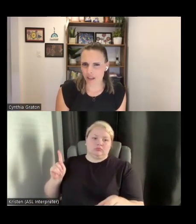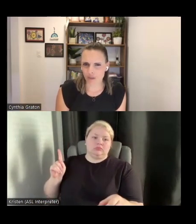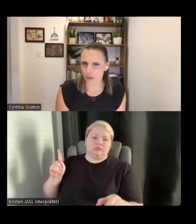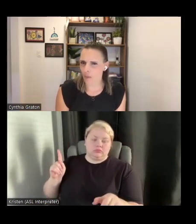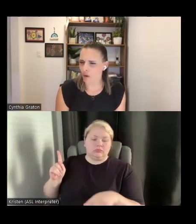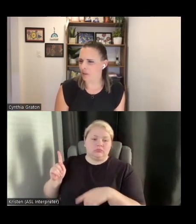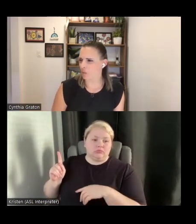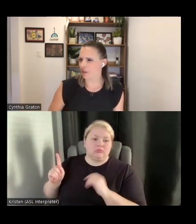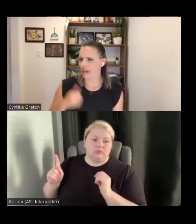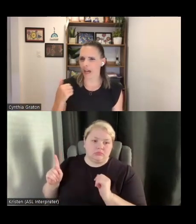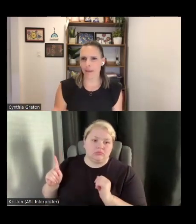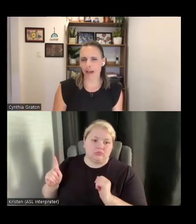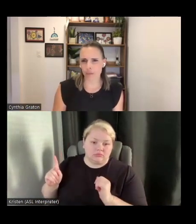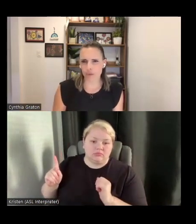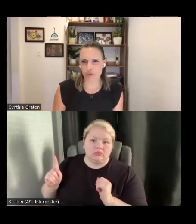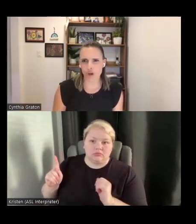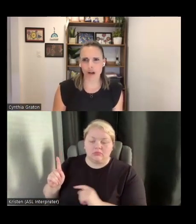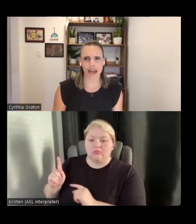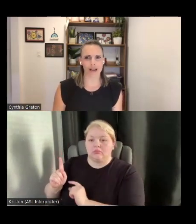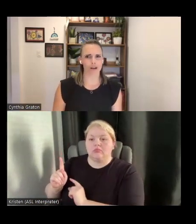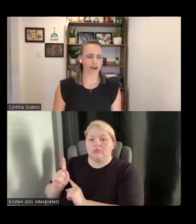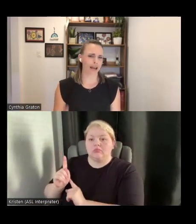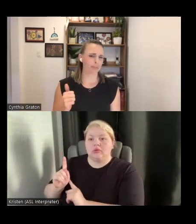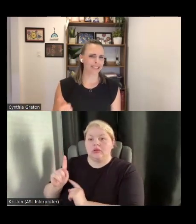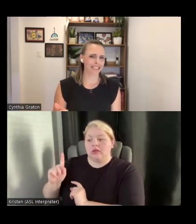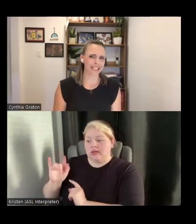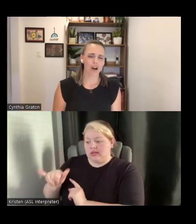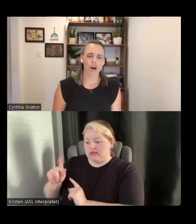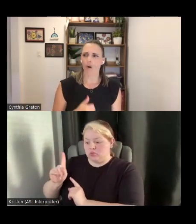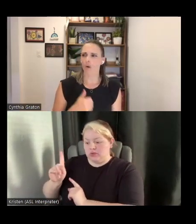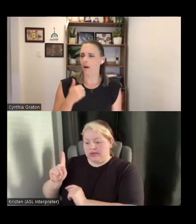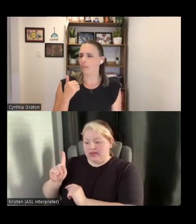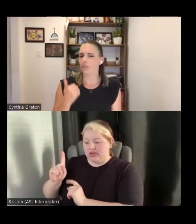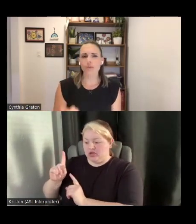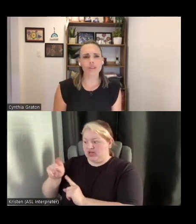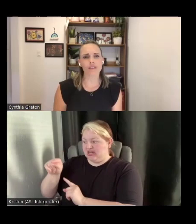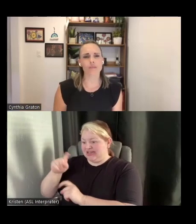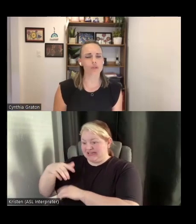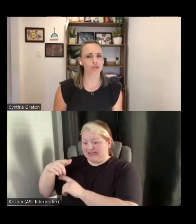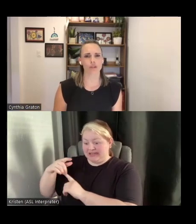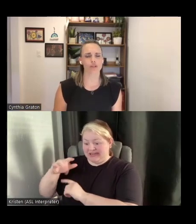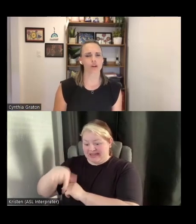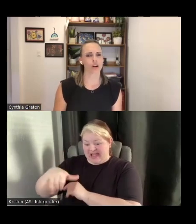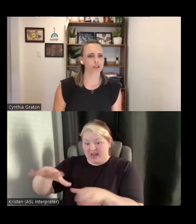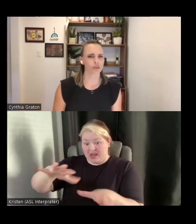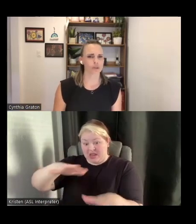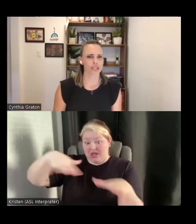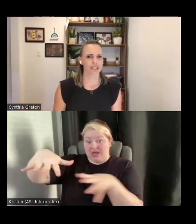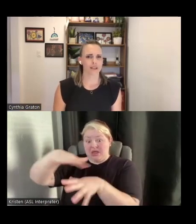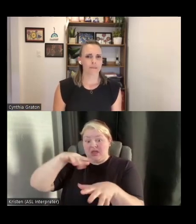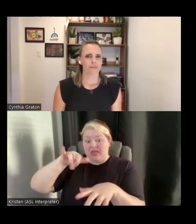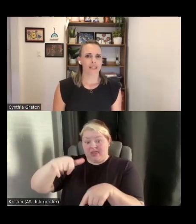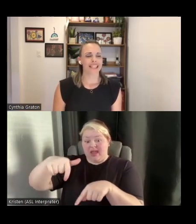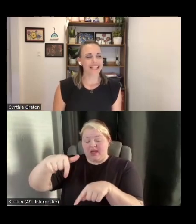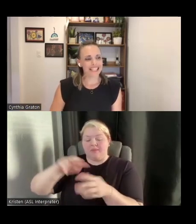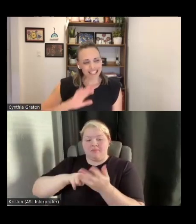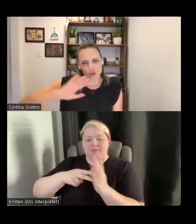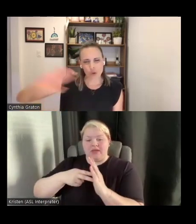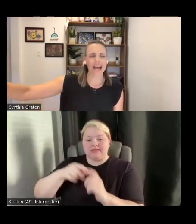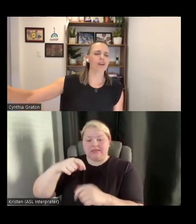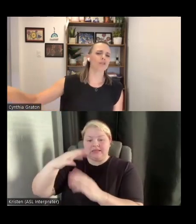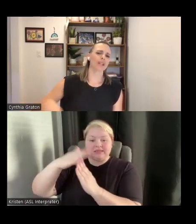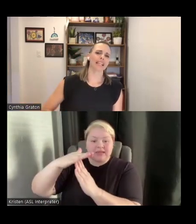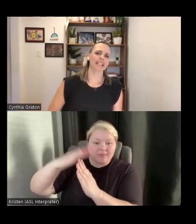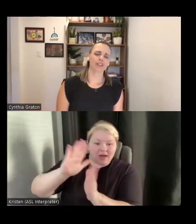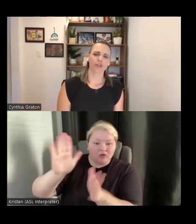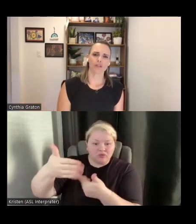the heat of the moment where timeout rooms are happening or where punitive measures are used. Let's get